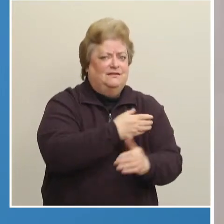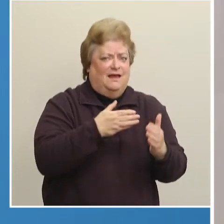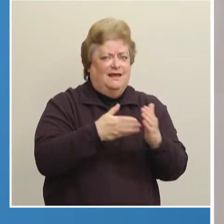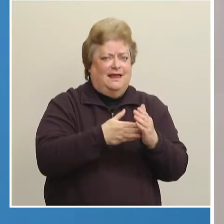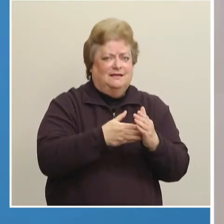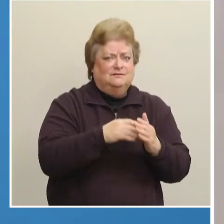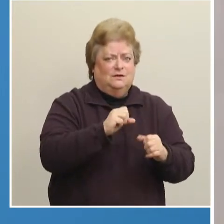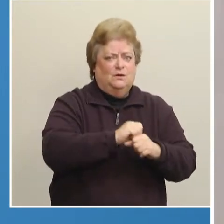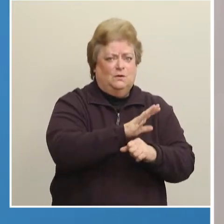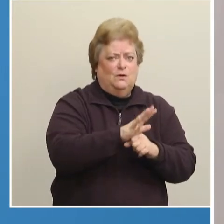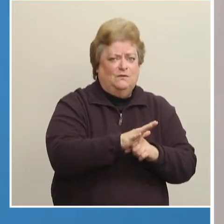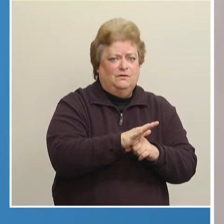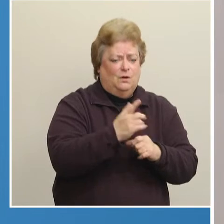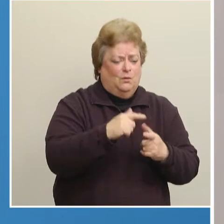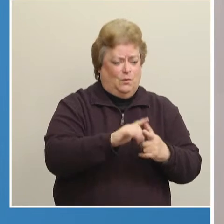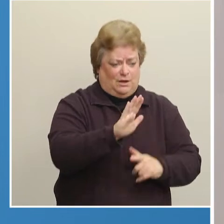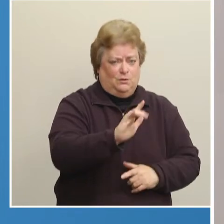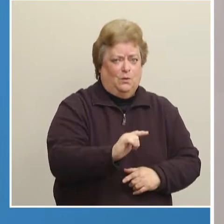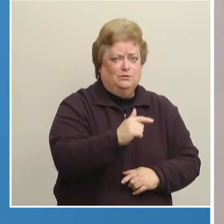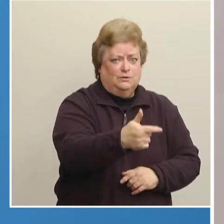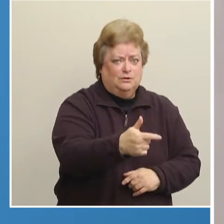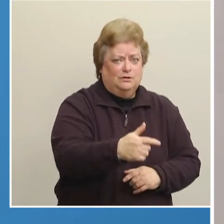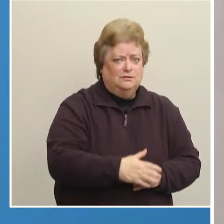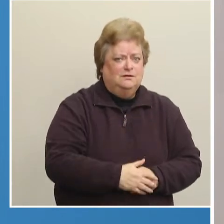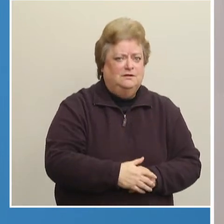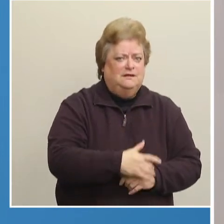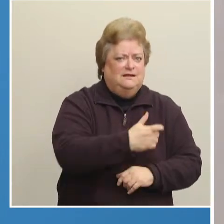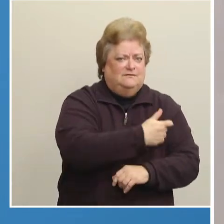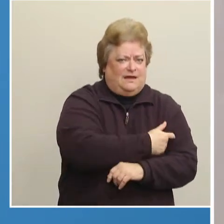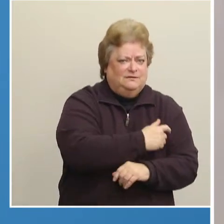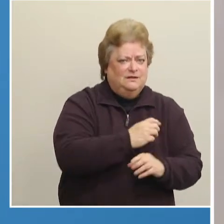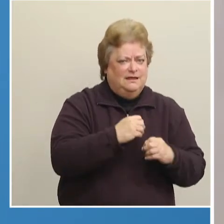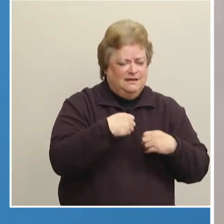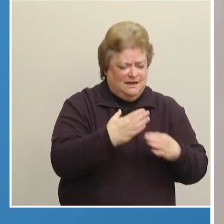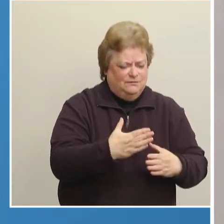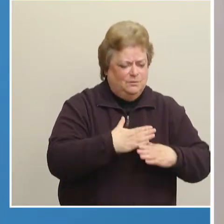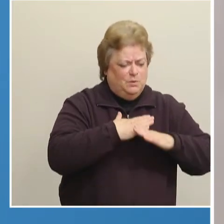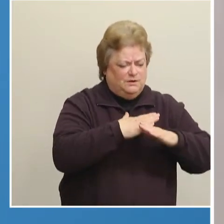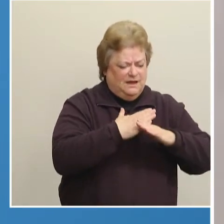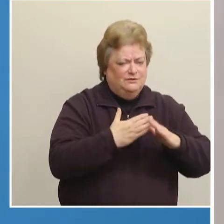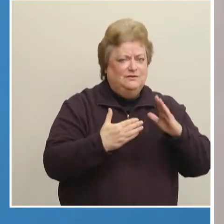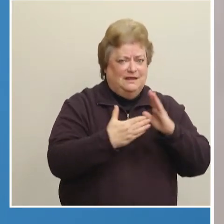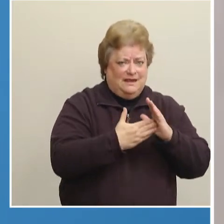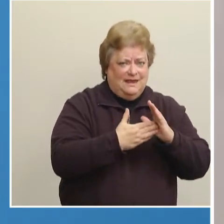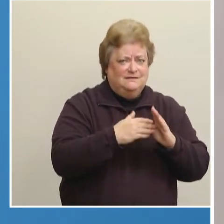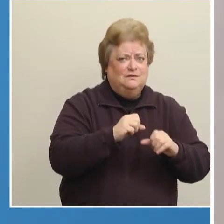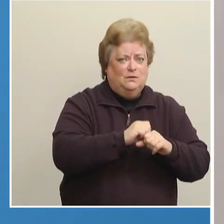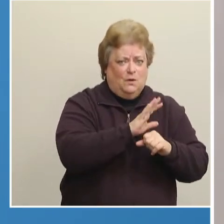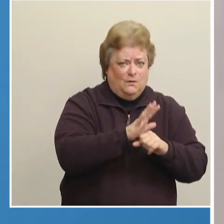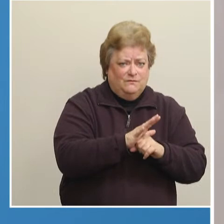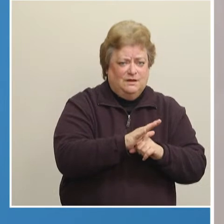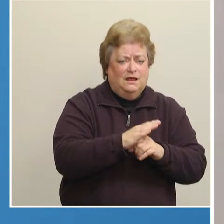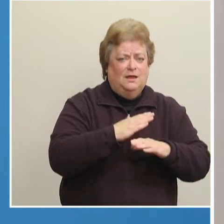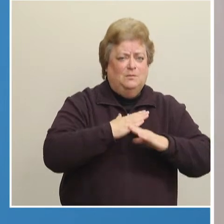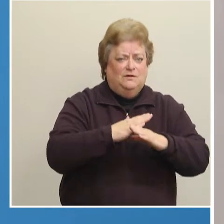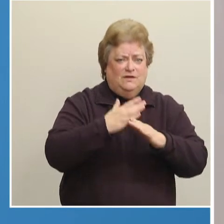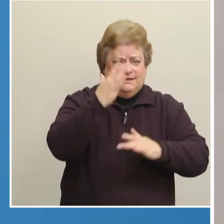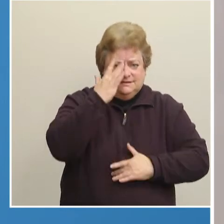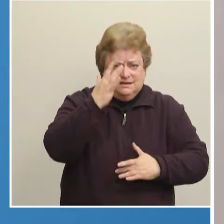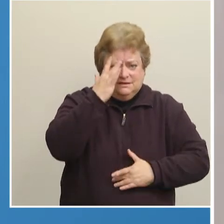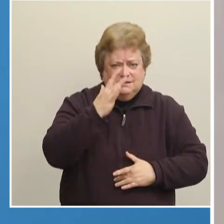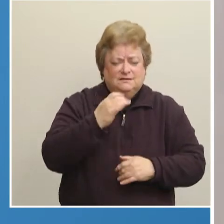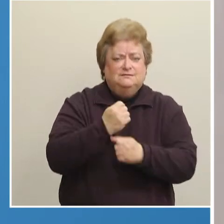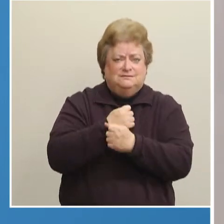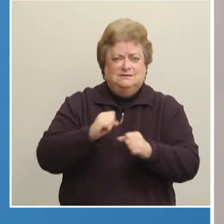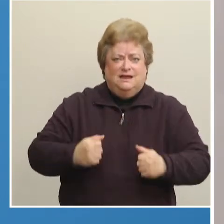against COVID-19 when it's your turn. The vaccine provides protection against the virus, it prevents illness, and it has